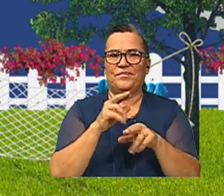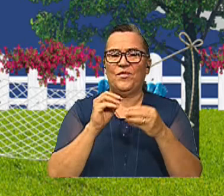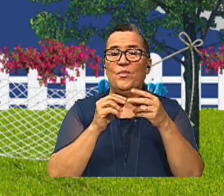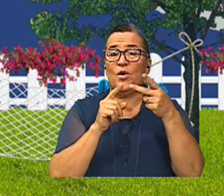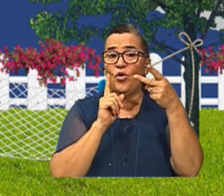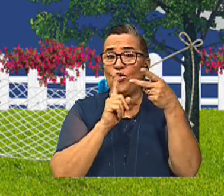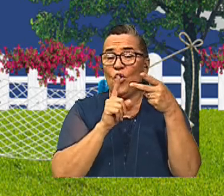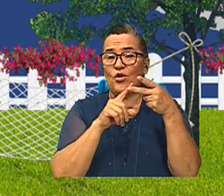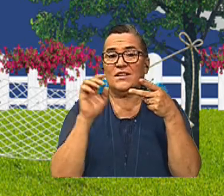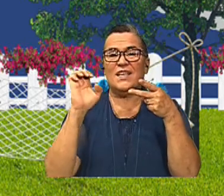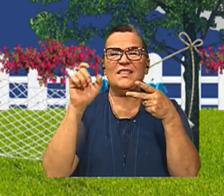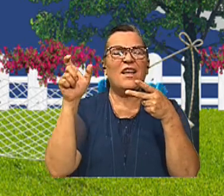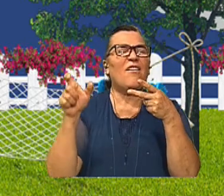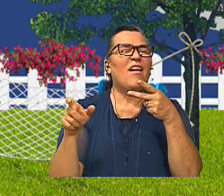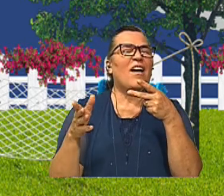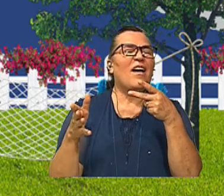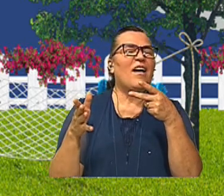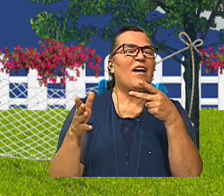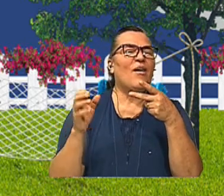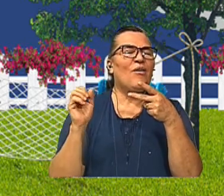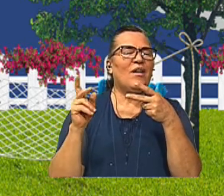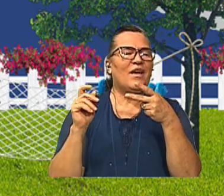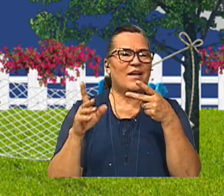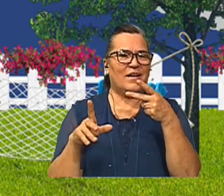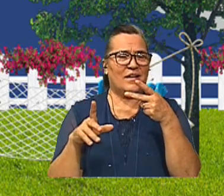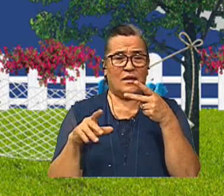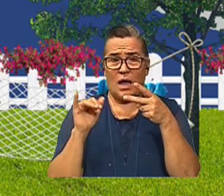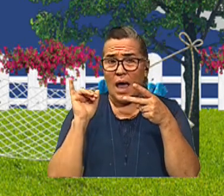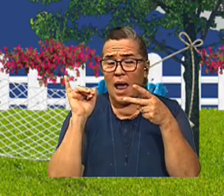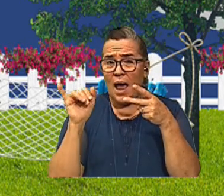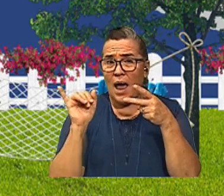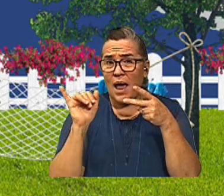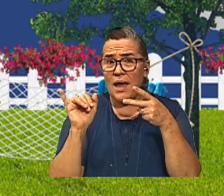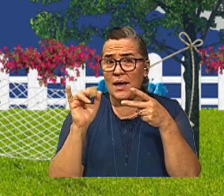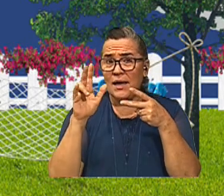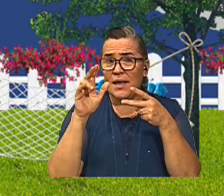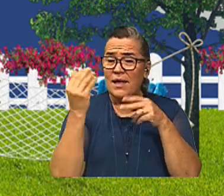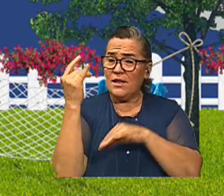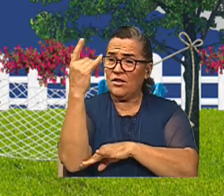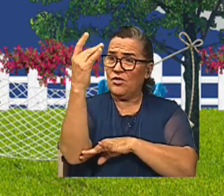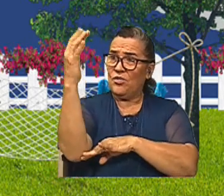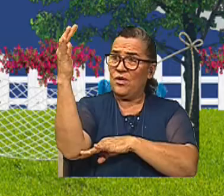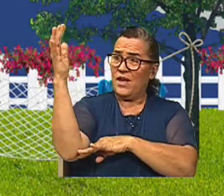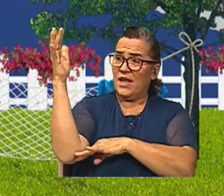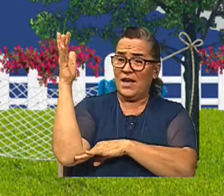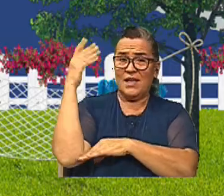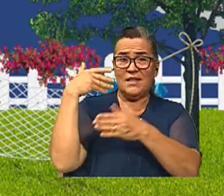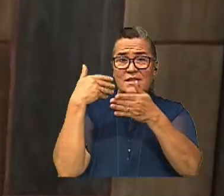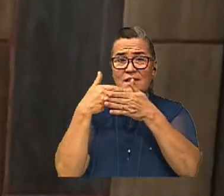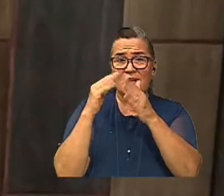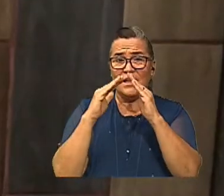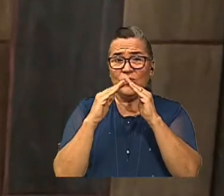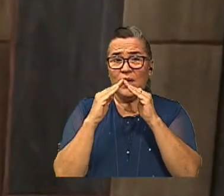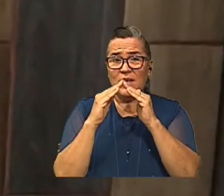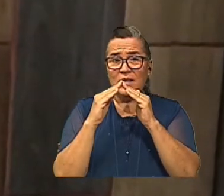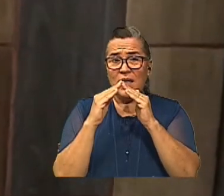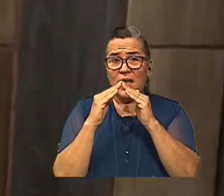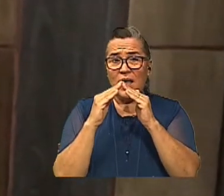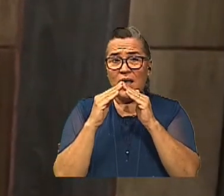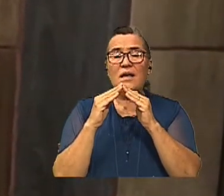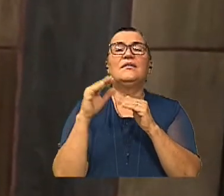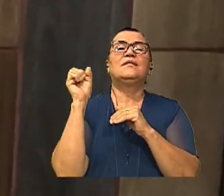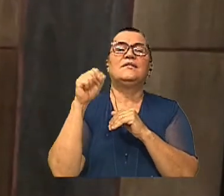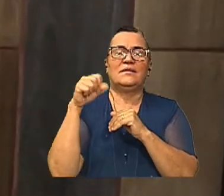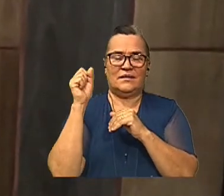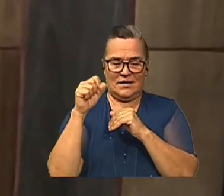2, Esteban. Okay. Are there trees near your house, Esteban?